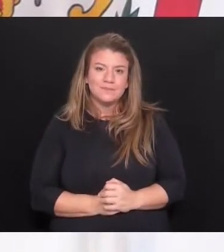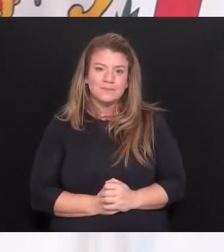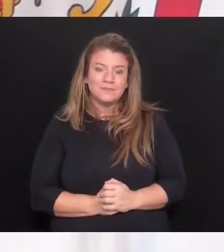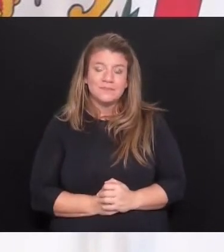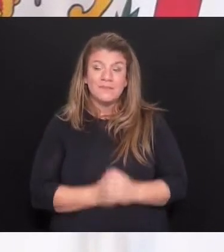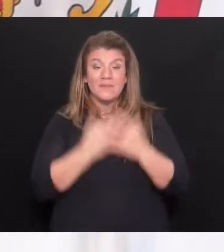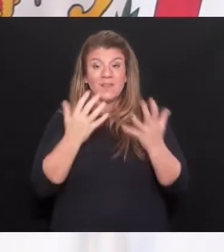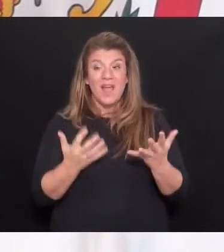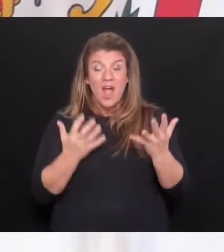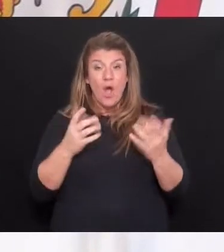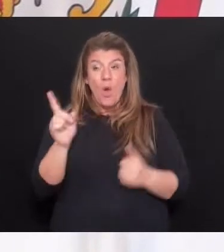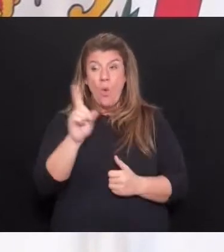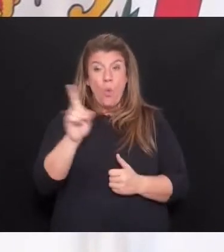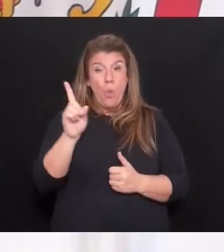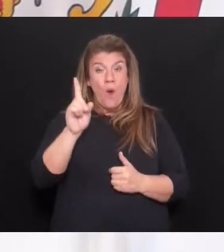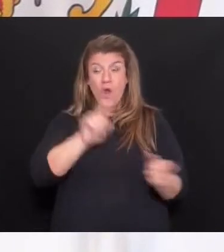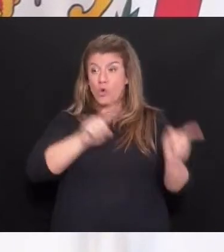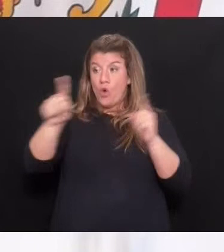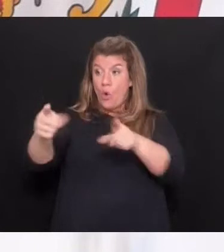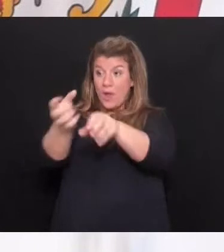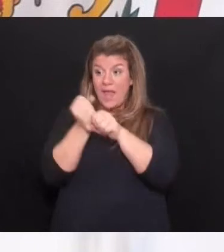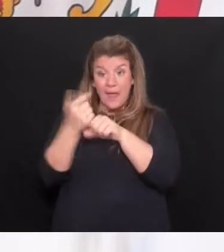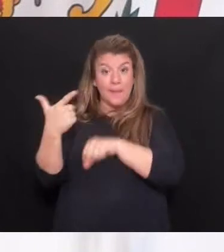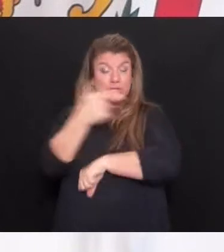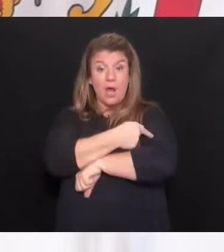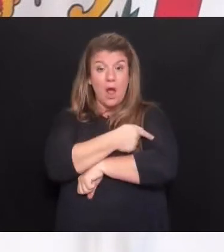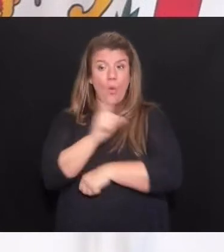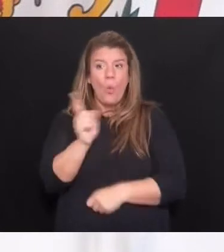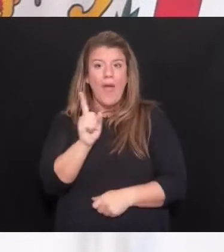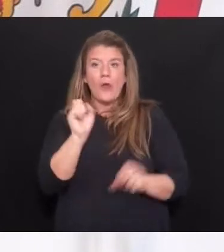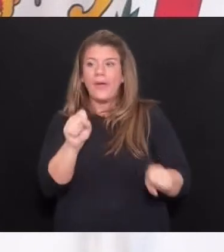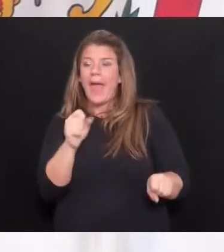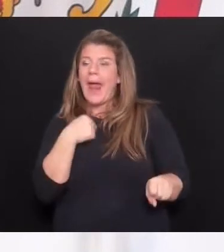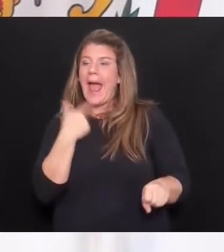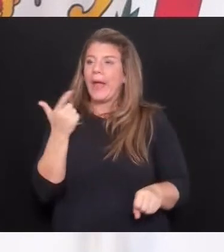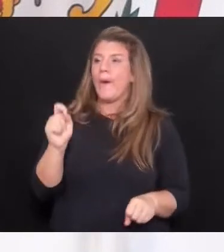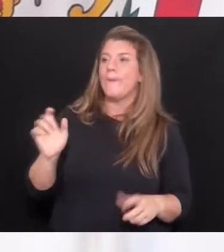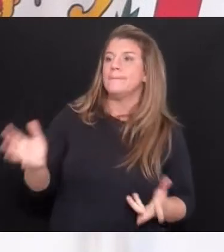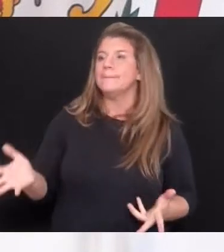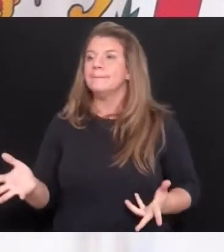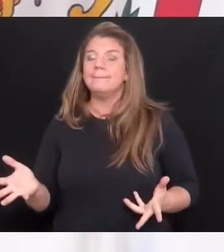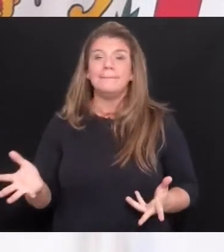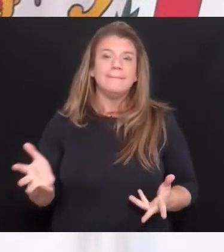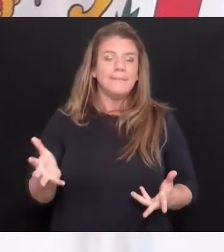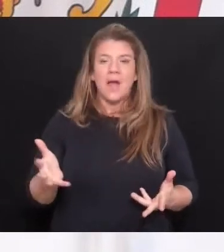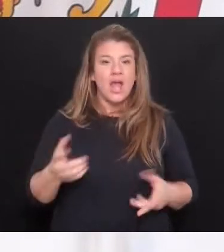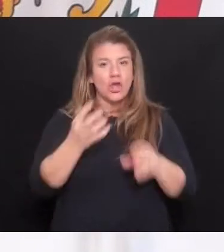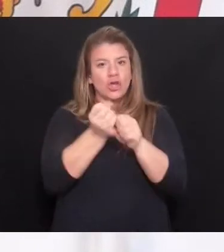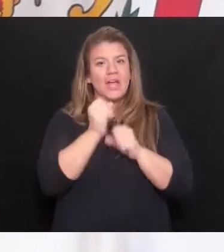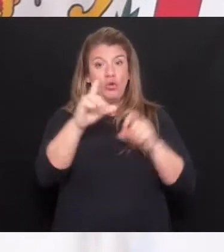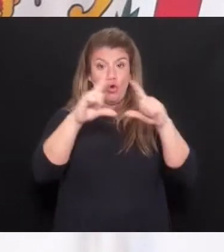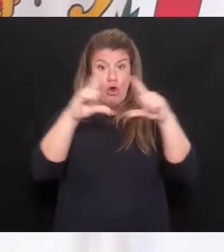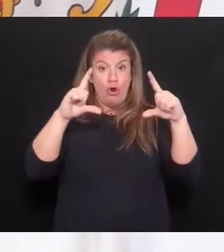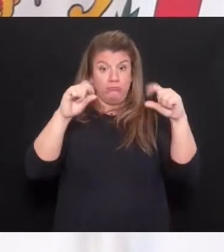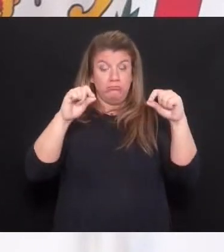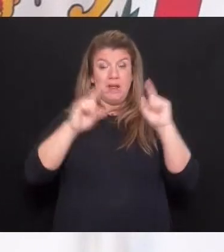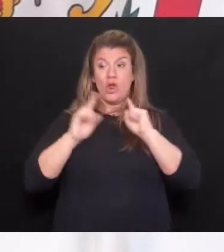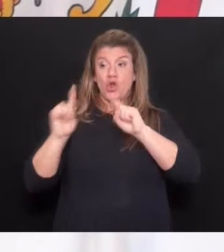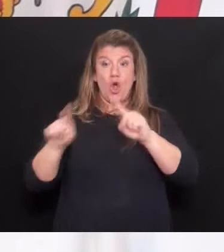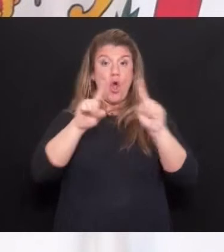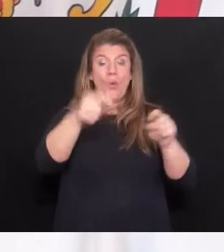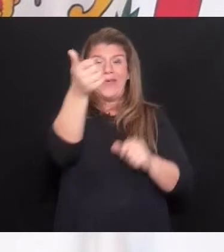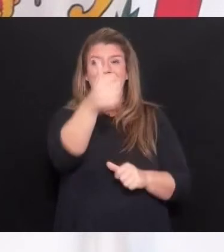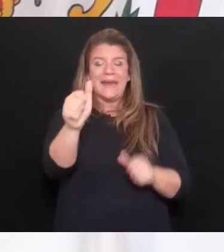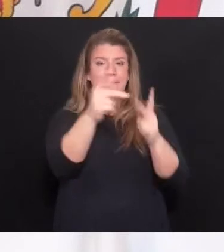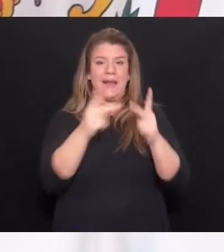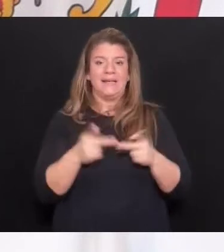As far as where you can get your shot, you know, all you got to do is take your vaccine card and go